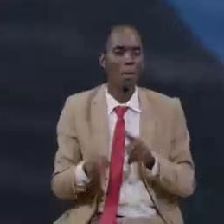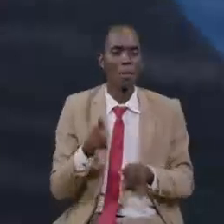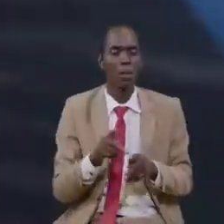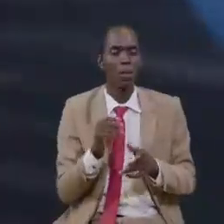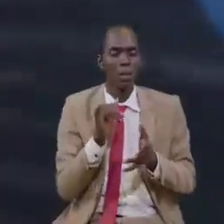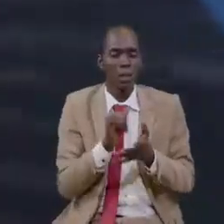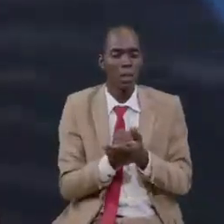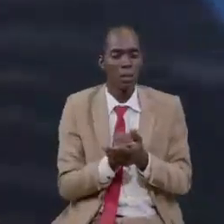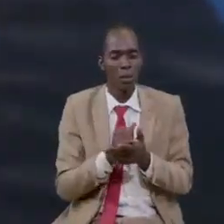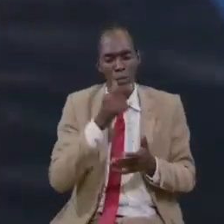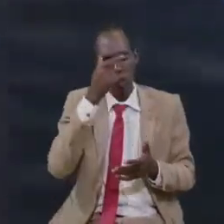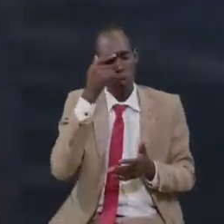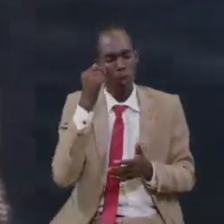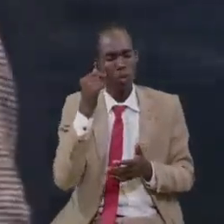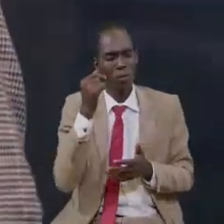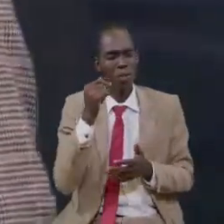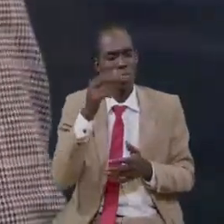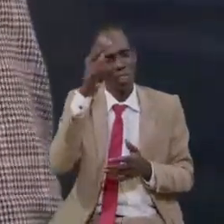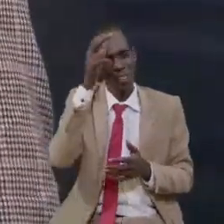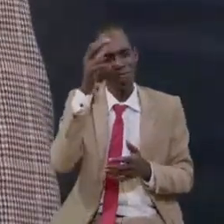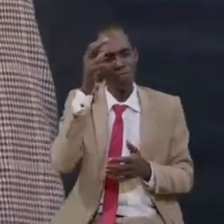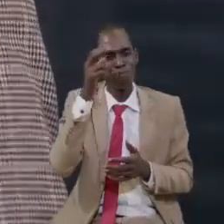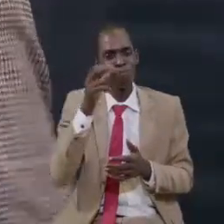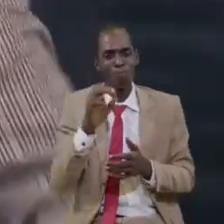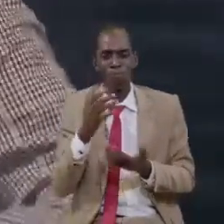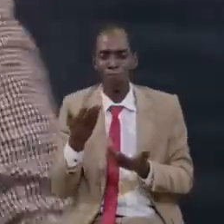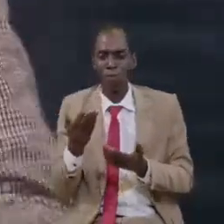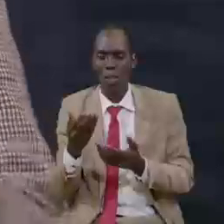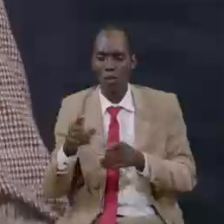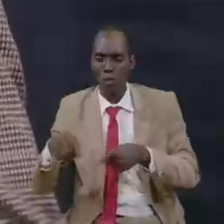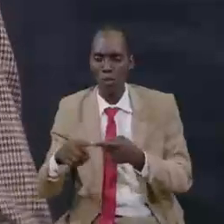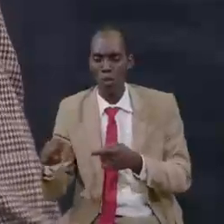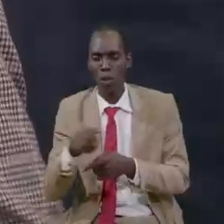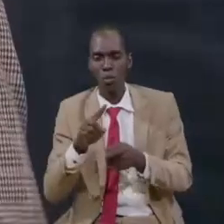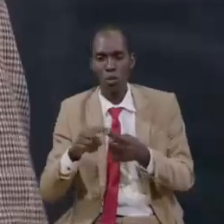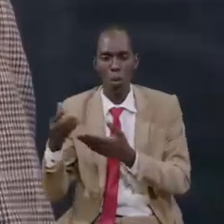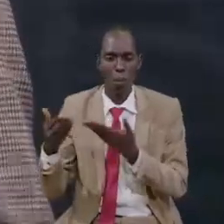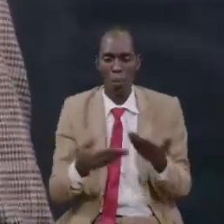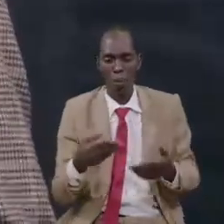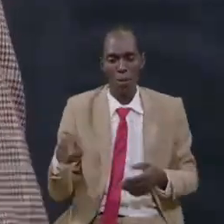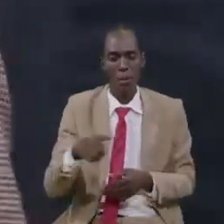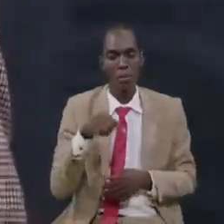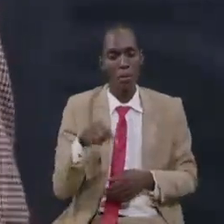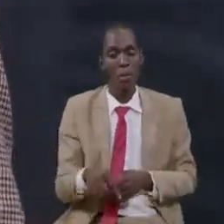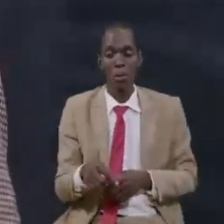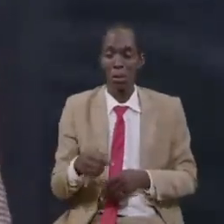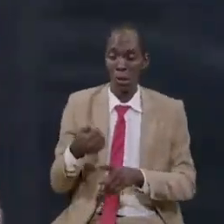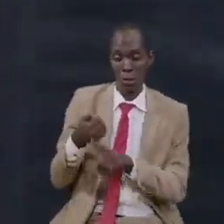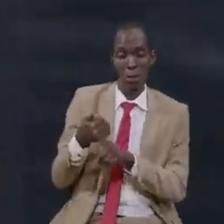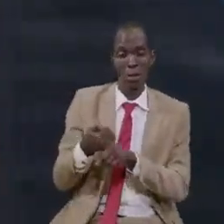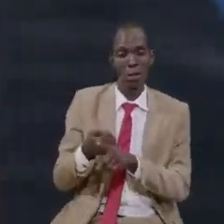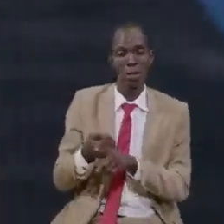even gets to them to bring them down, they themselves, self, will bring them